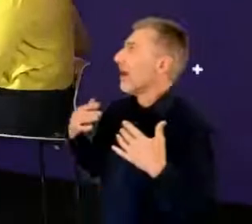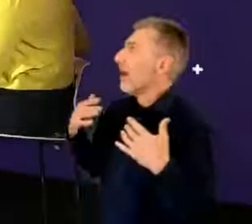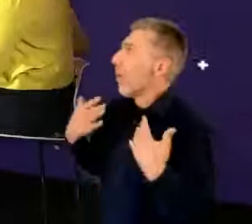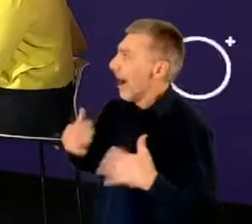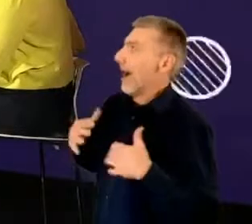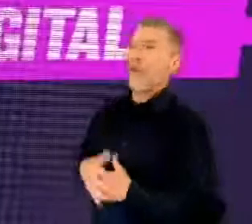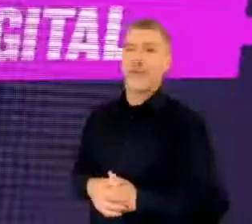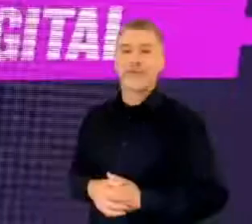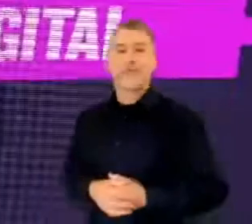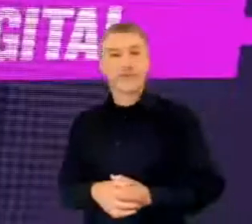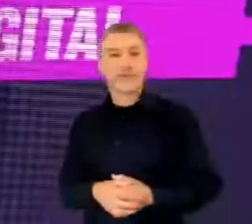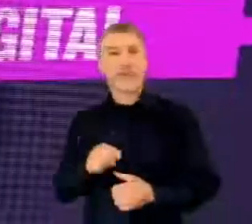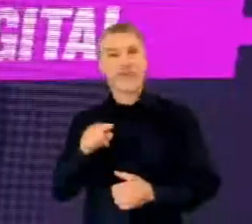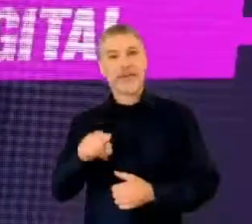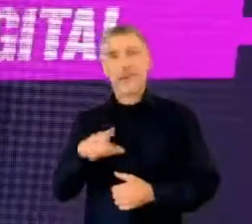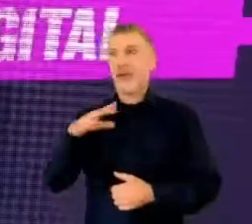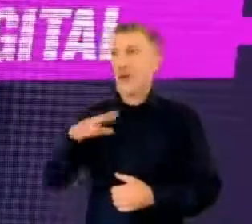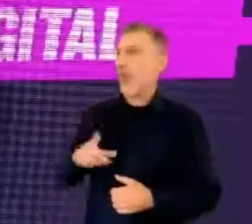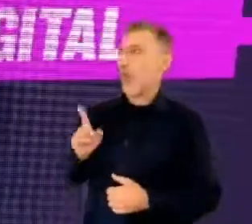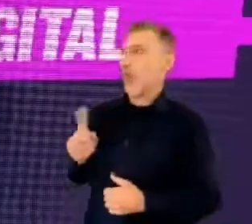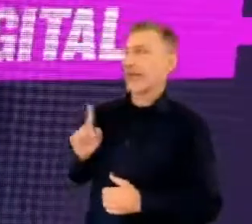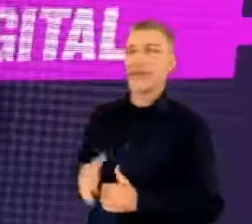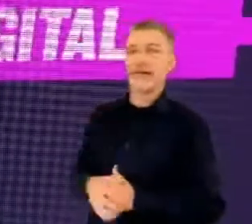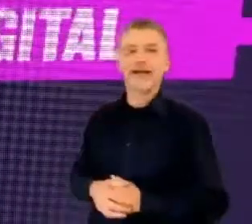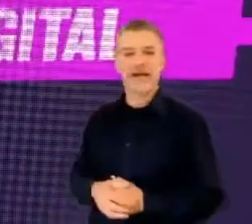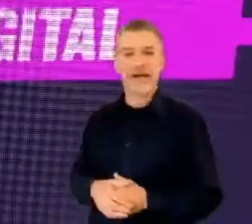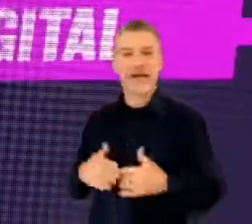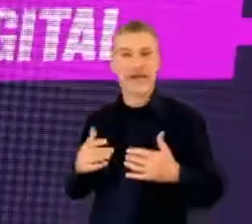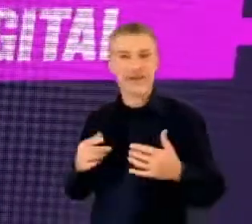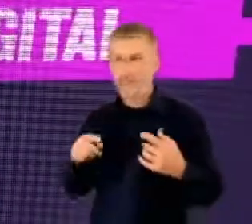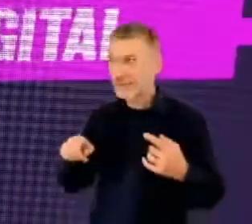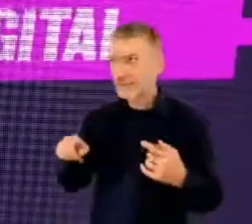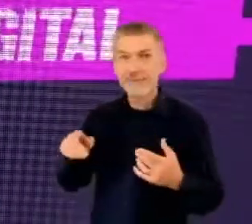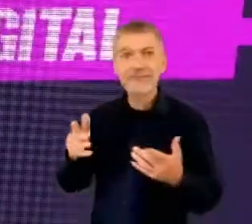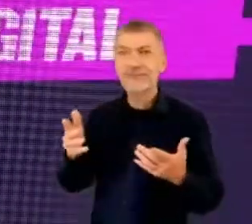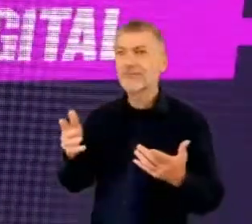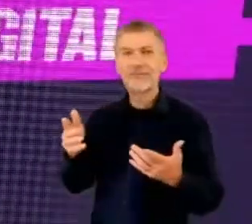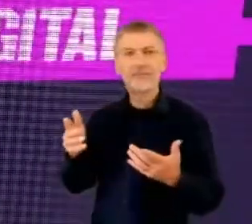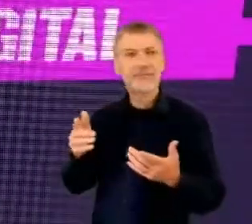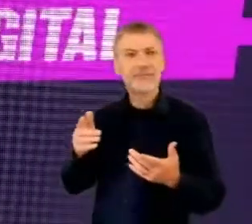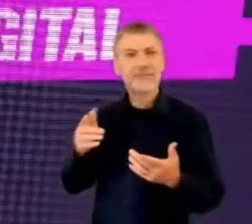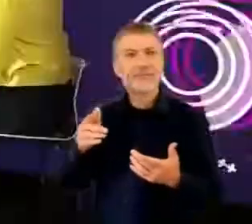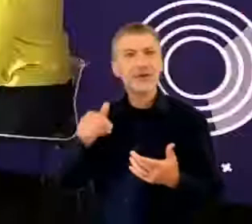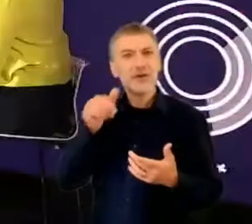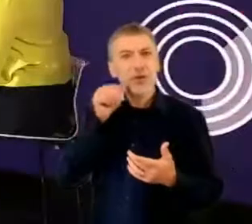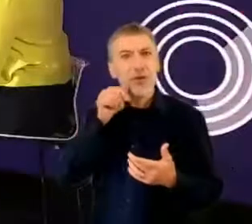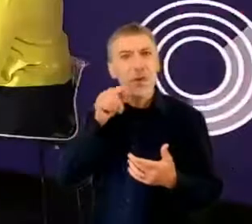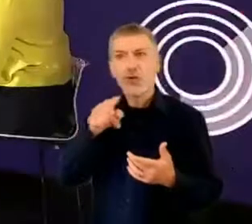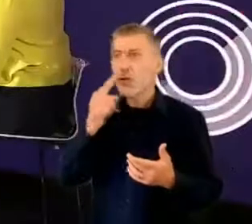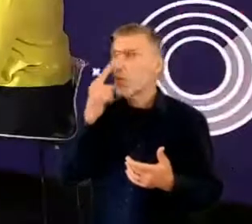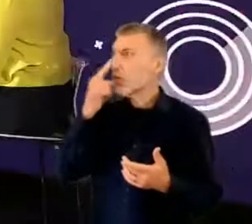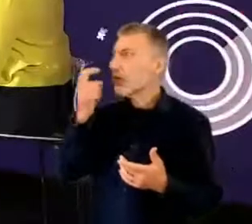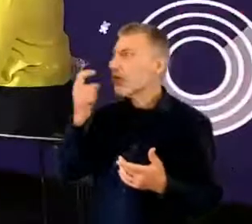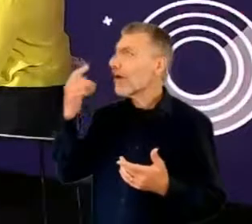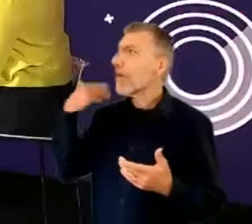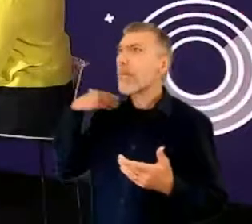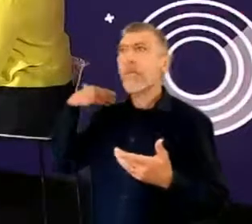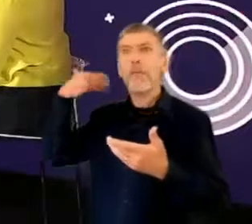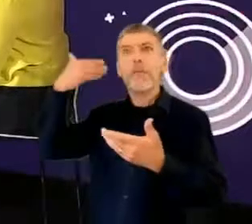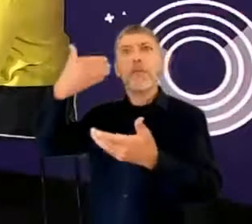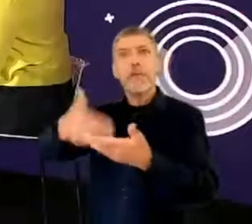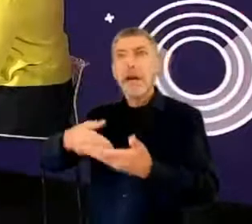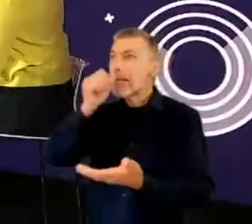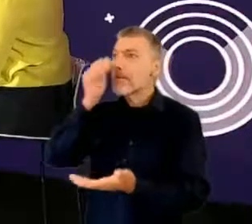this is what we need to hear. You listening to this lot, did you ever believe that you could be involved in such an incredible